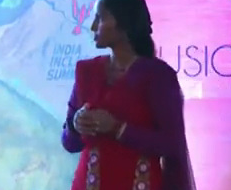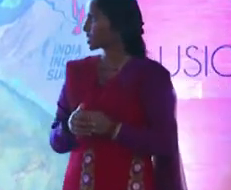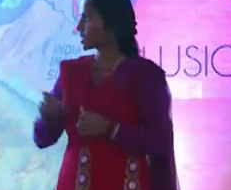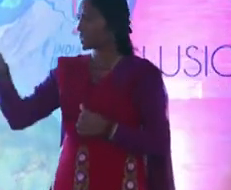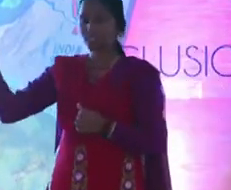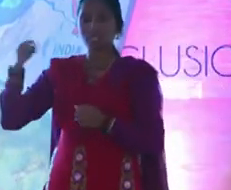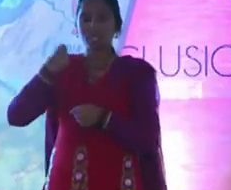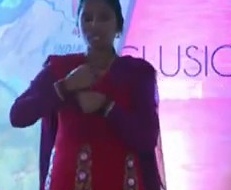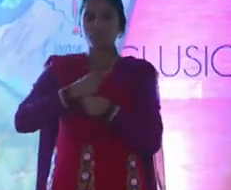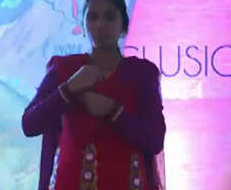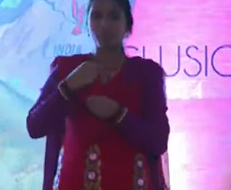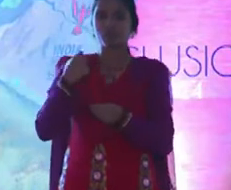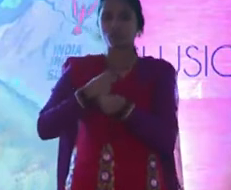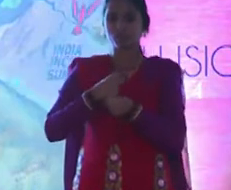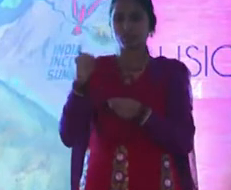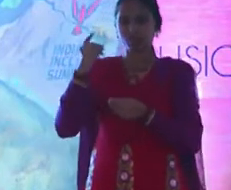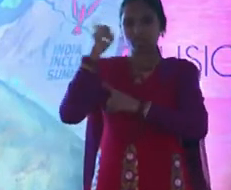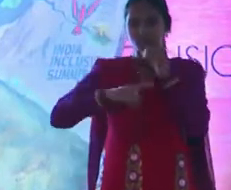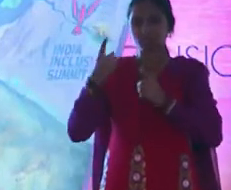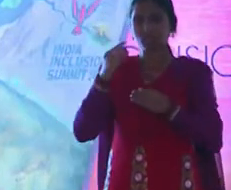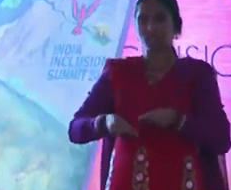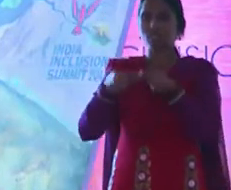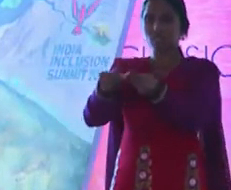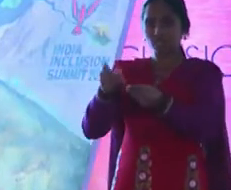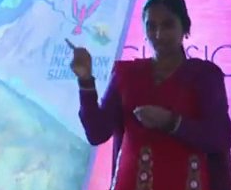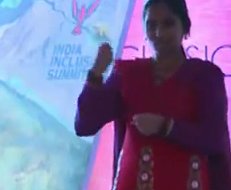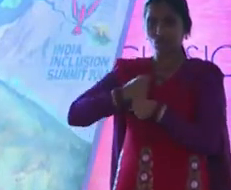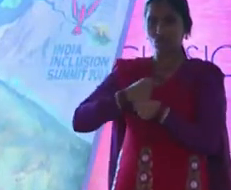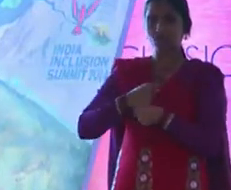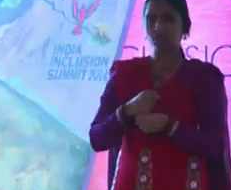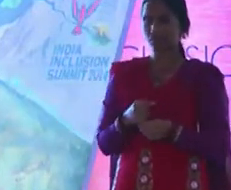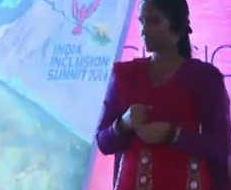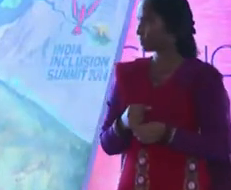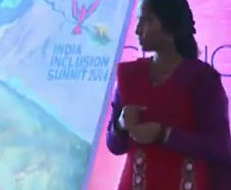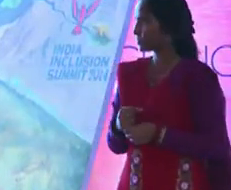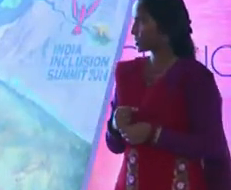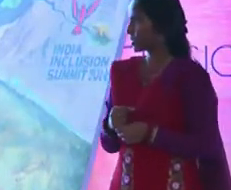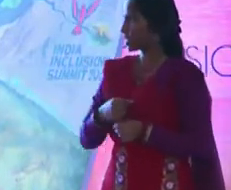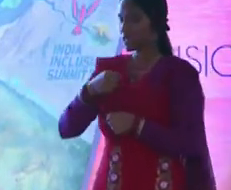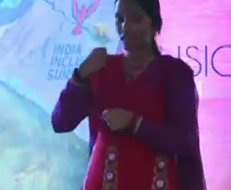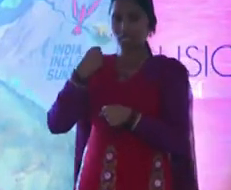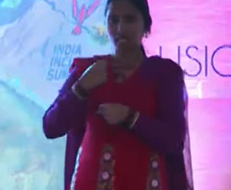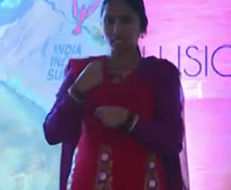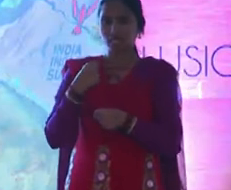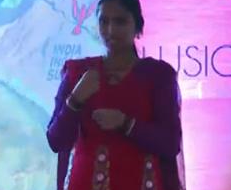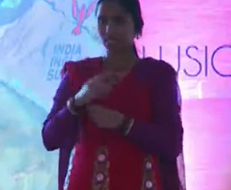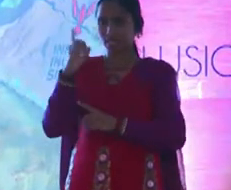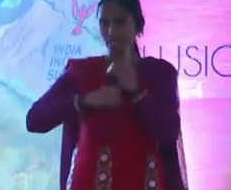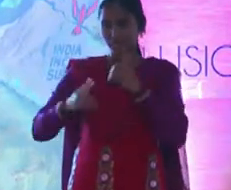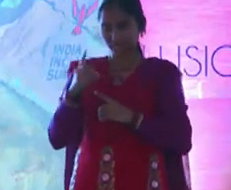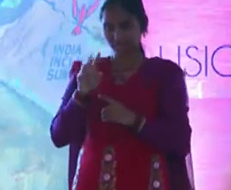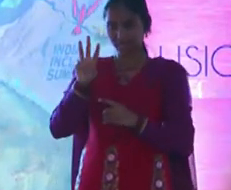just give you very few short examples because I would not like to get into the detail. The Department of Disability Affairs has